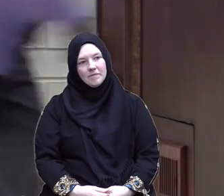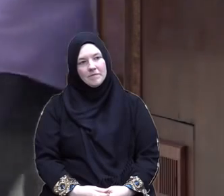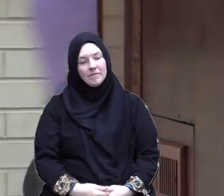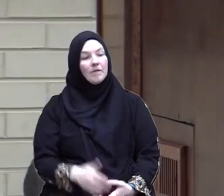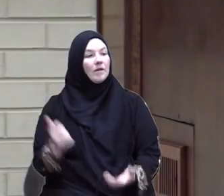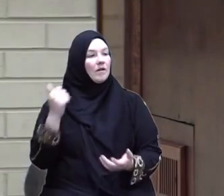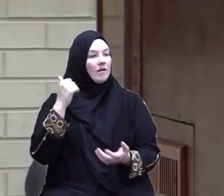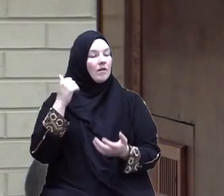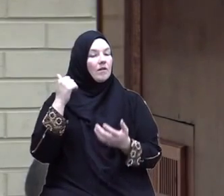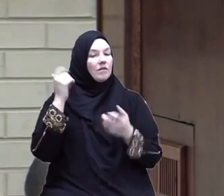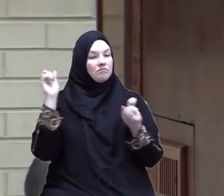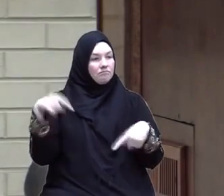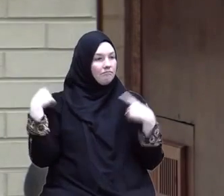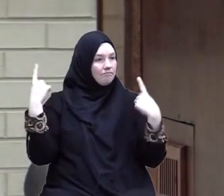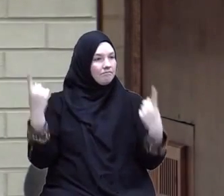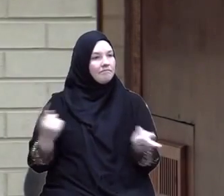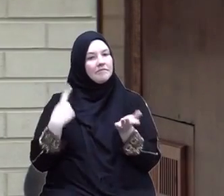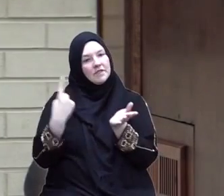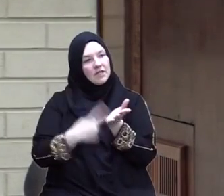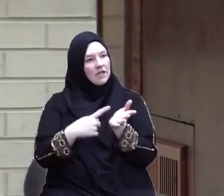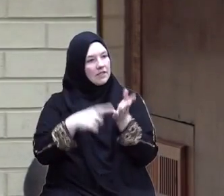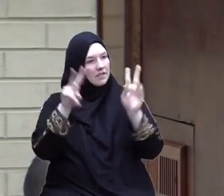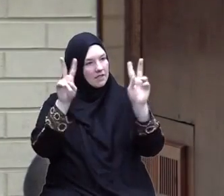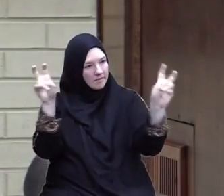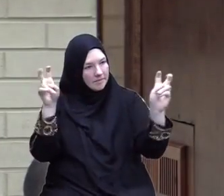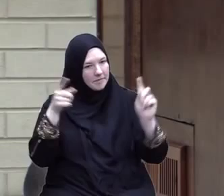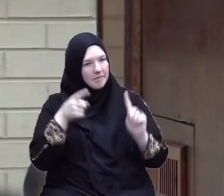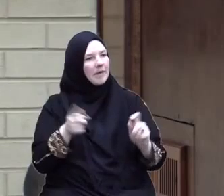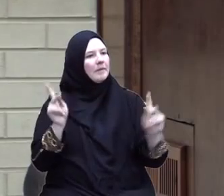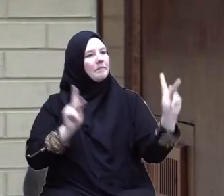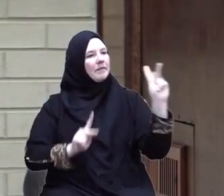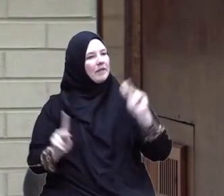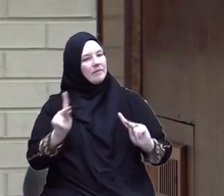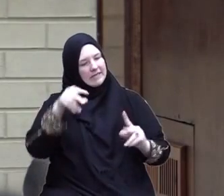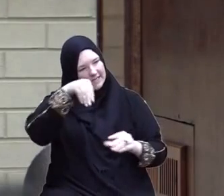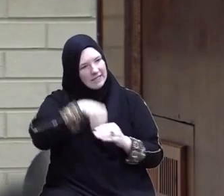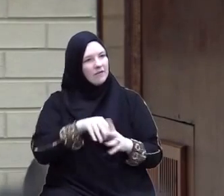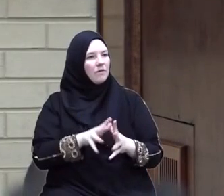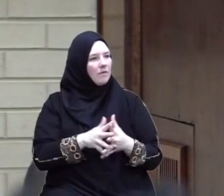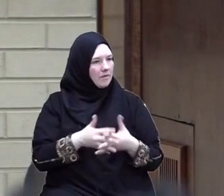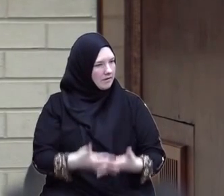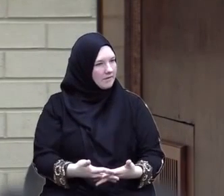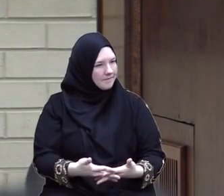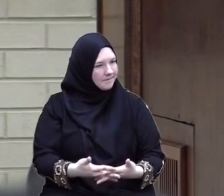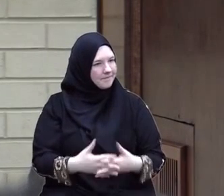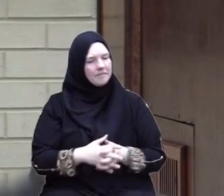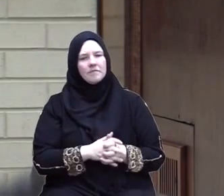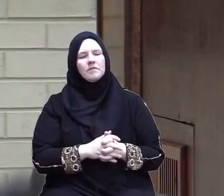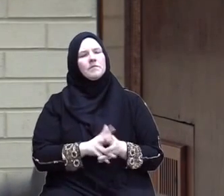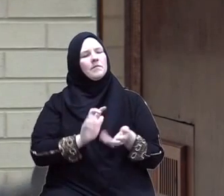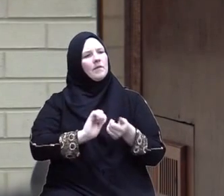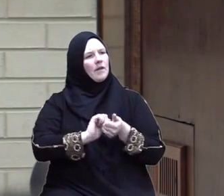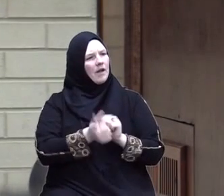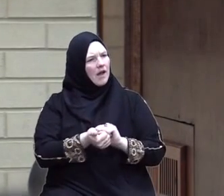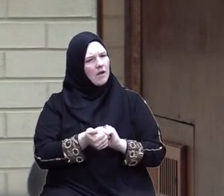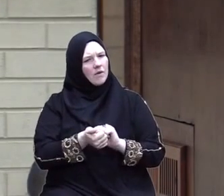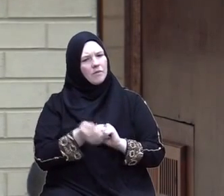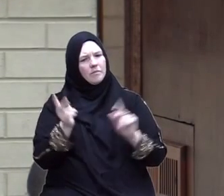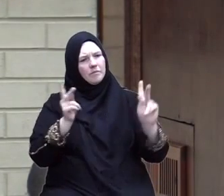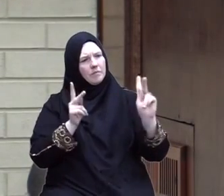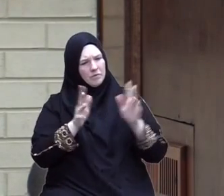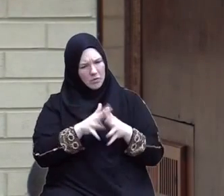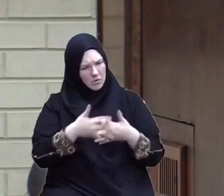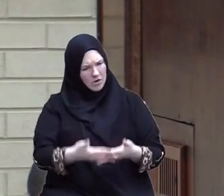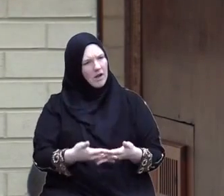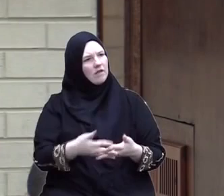We have been covering the topic of people in the Quran. How does the Quran talk about